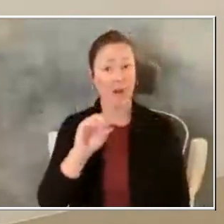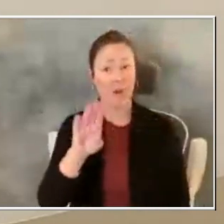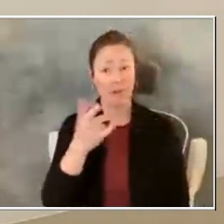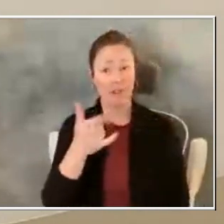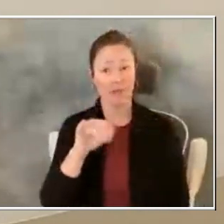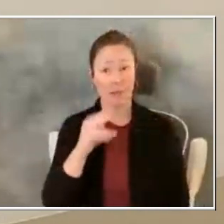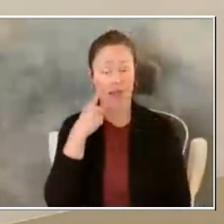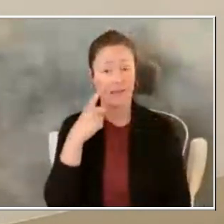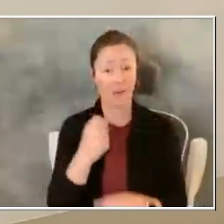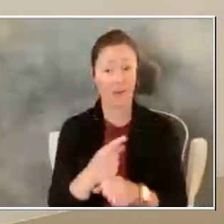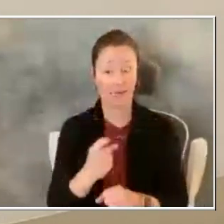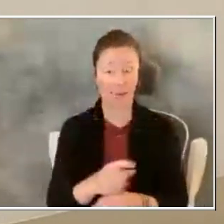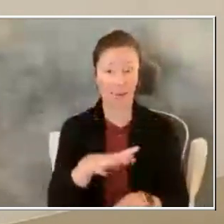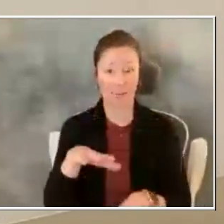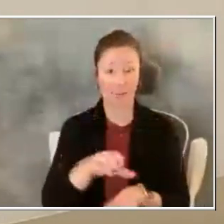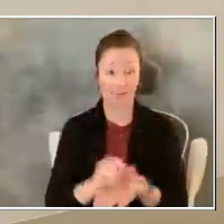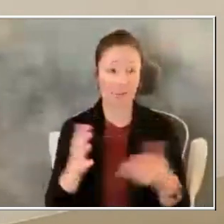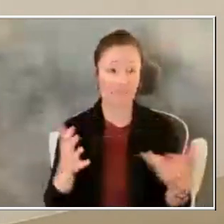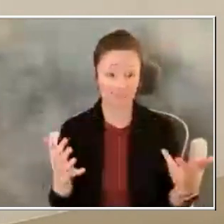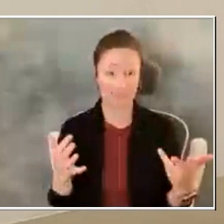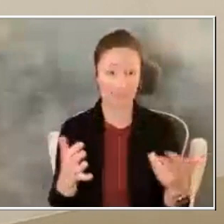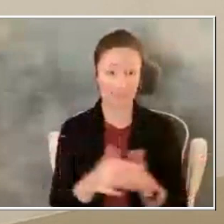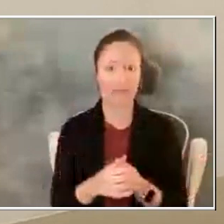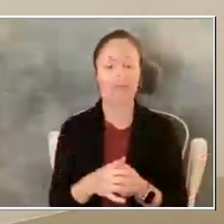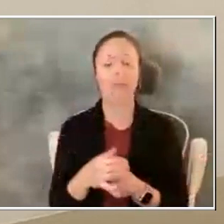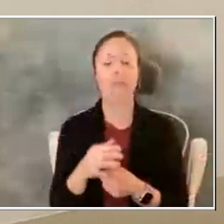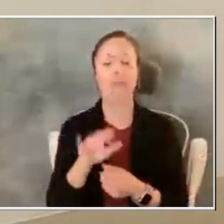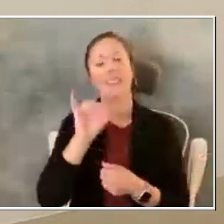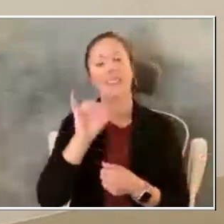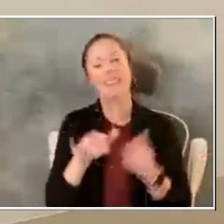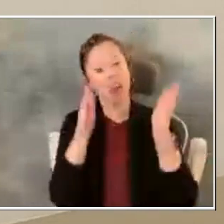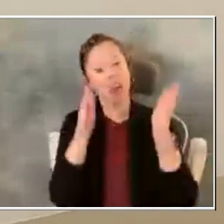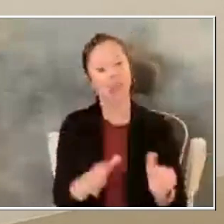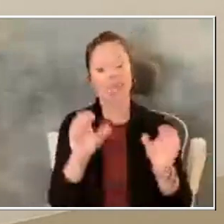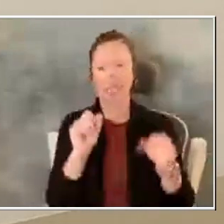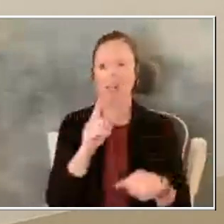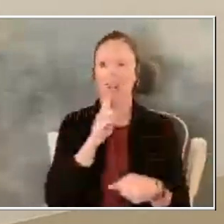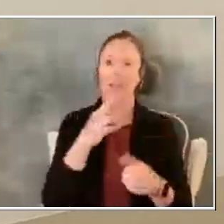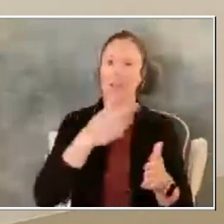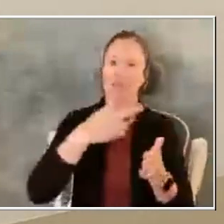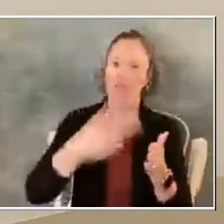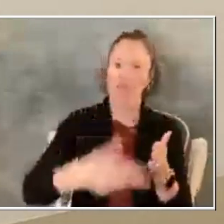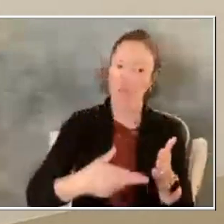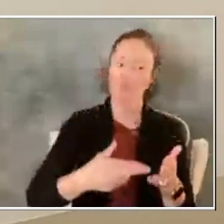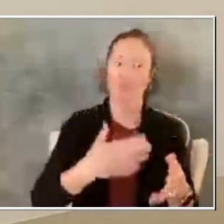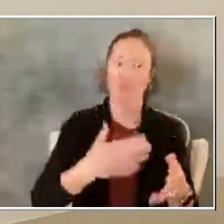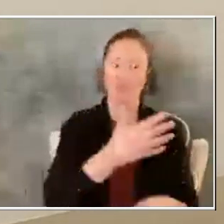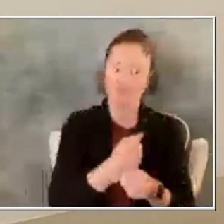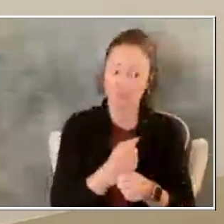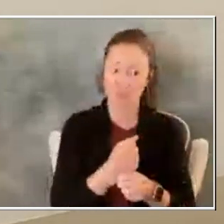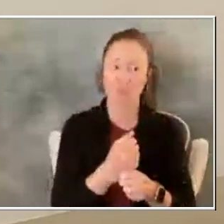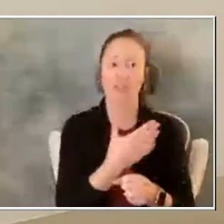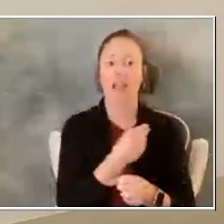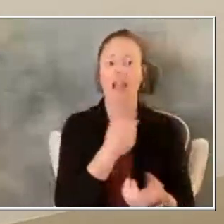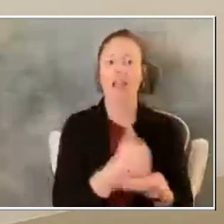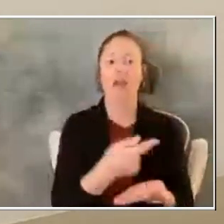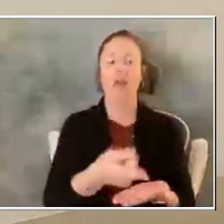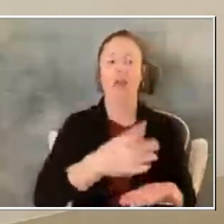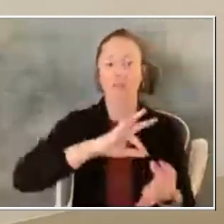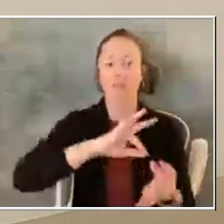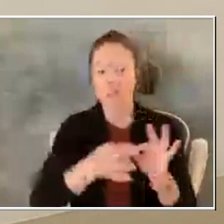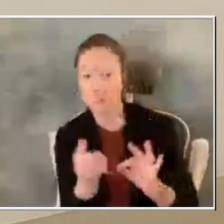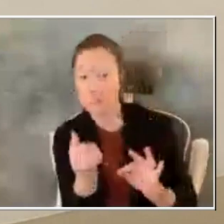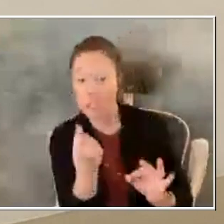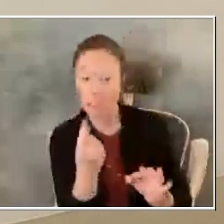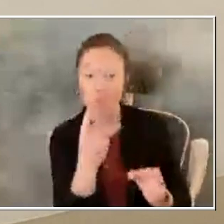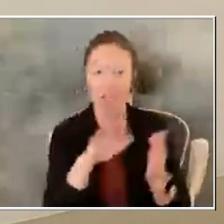for annual visits, because then that person can get the result of the test and help you interpret the findings and make